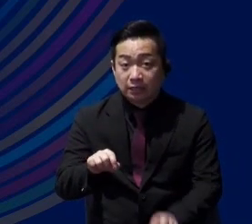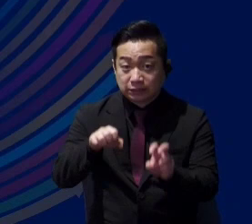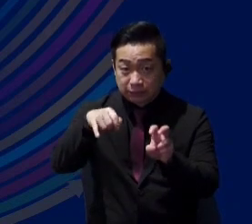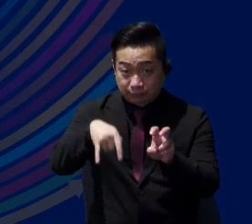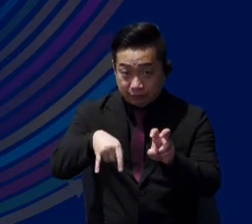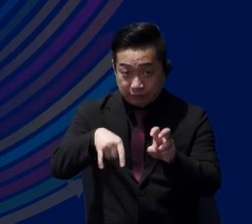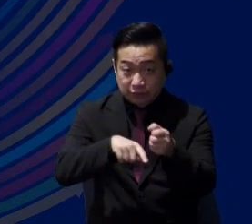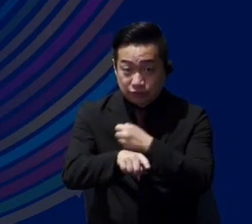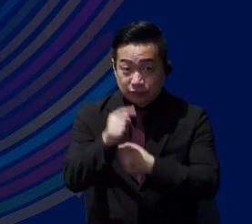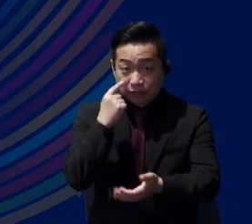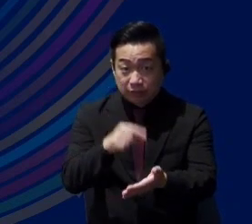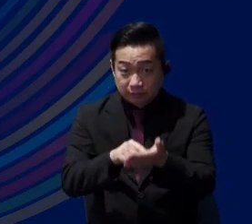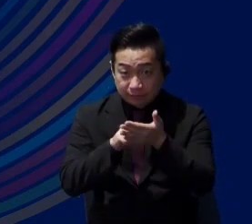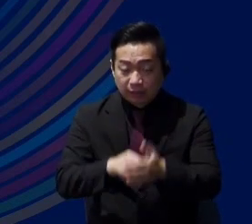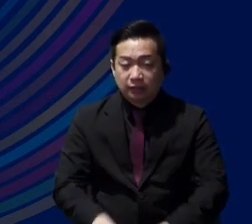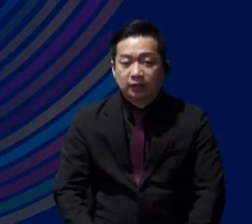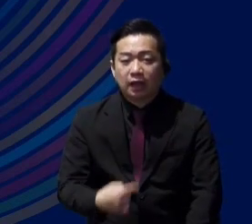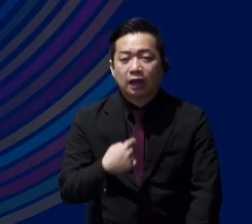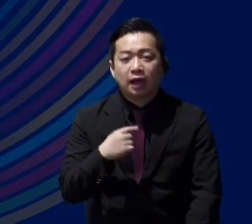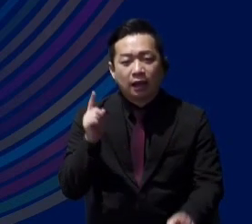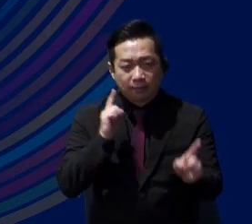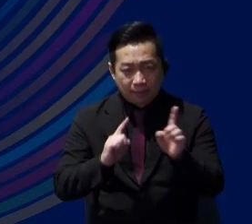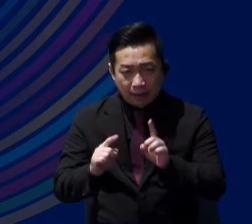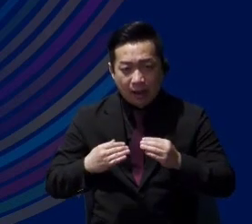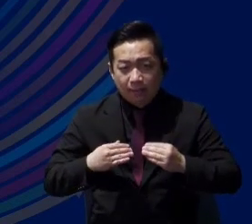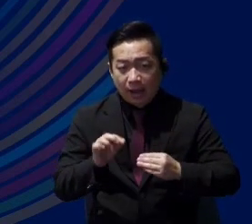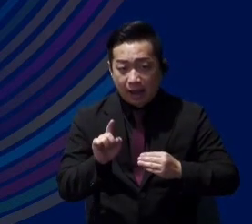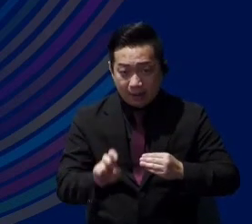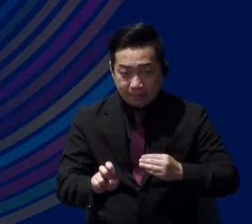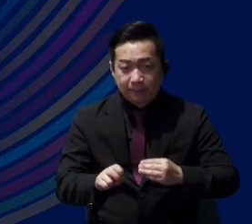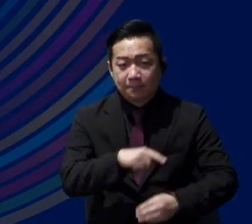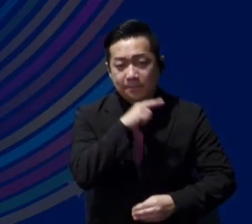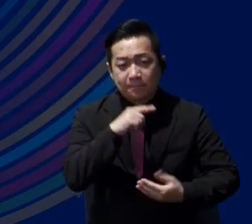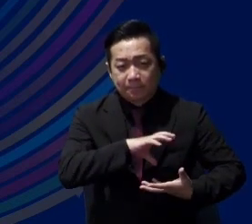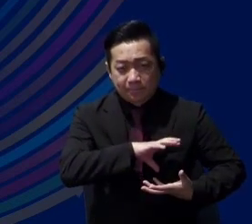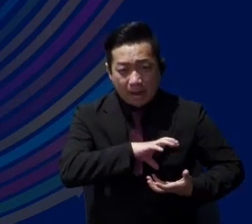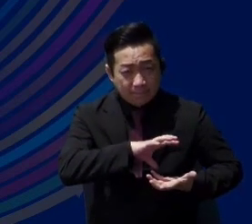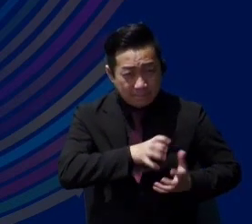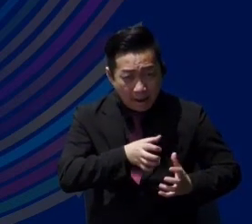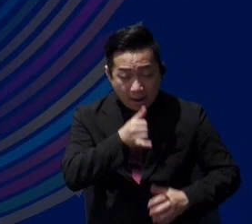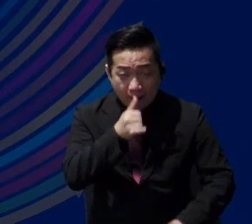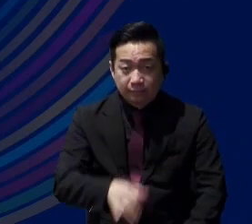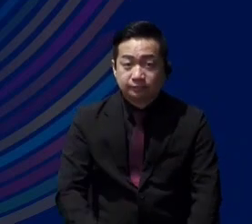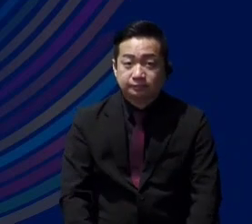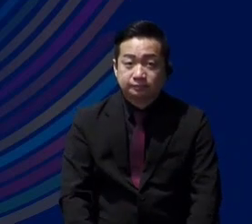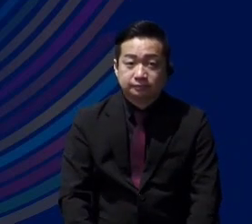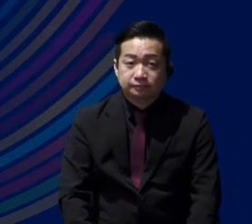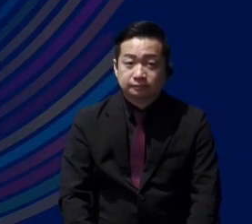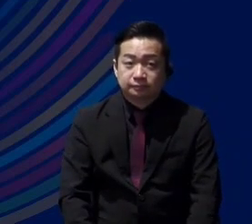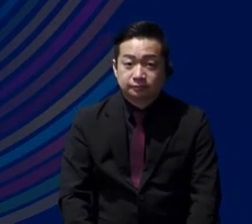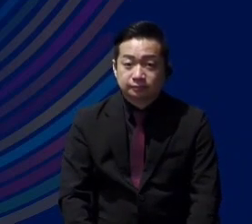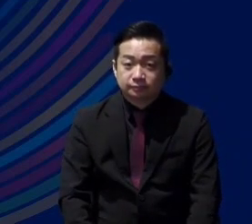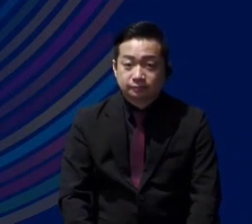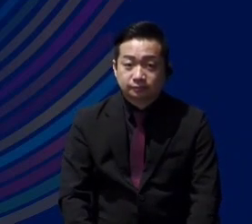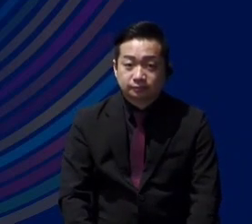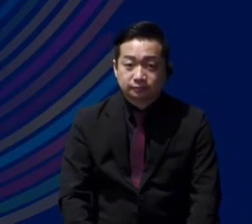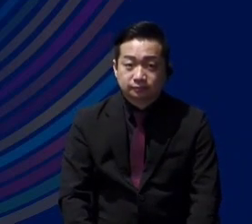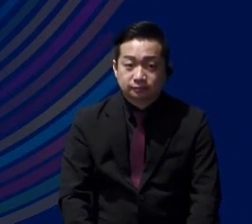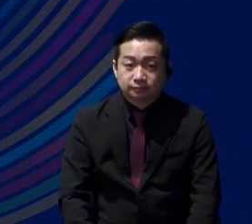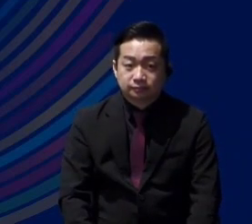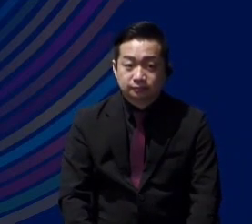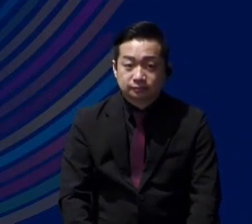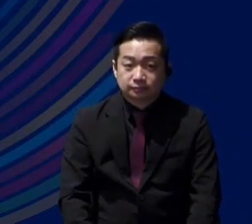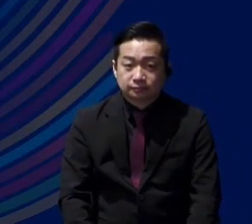ischemic stroke. This is based on how many years we lose due to the